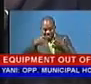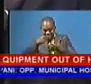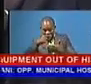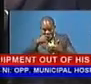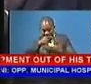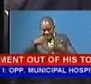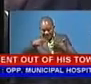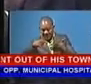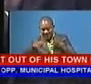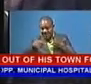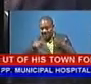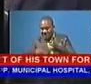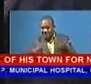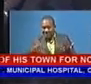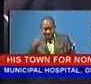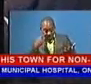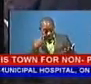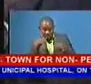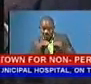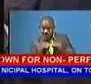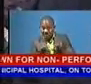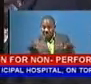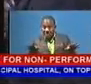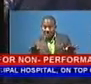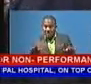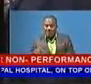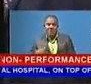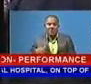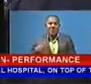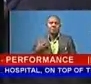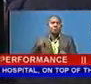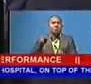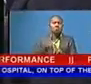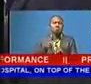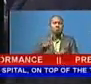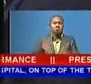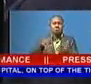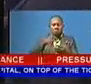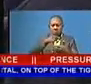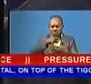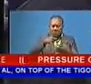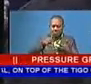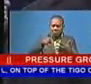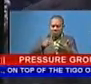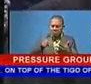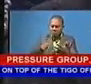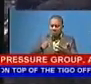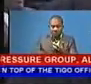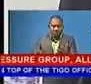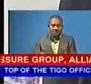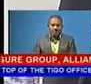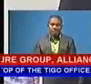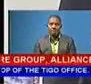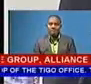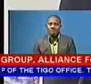off, and we saw that. In fact, I believe the list that was sent has his ticking on that